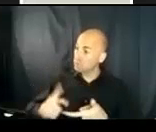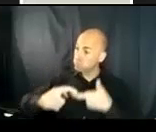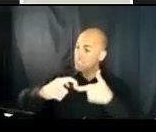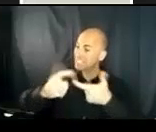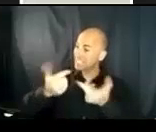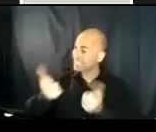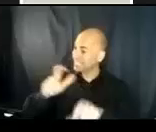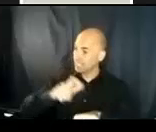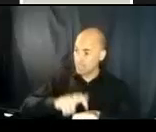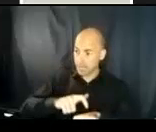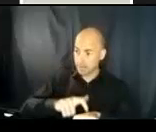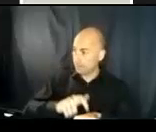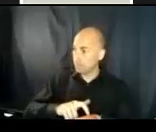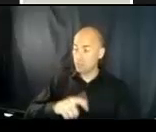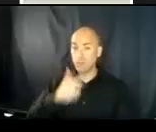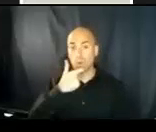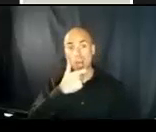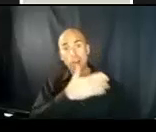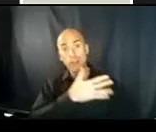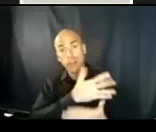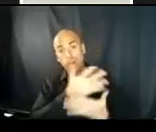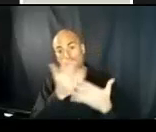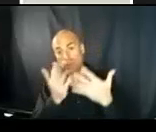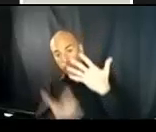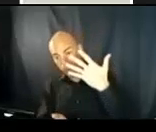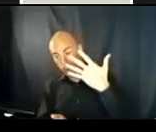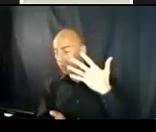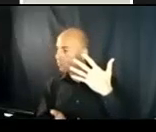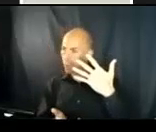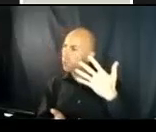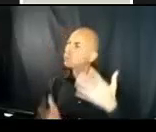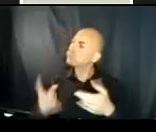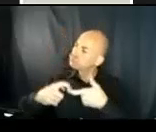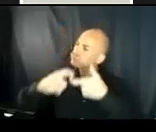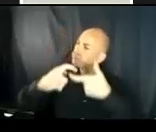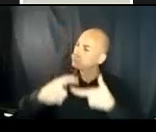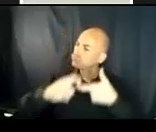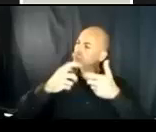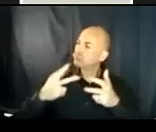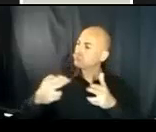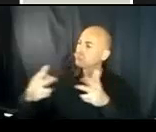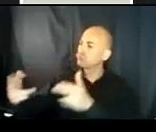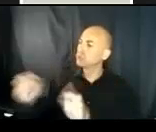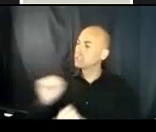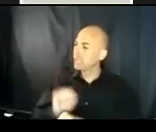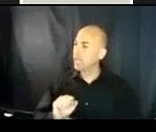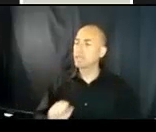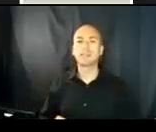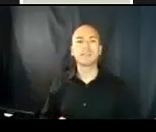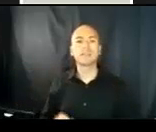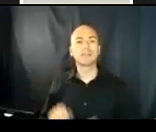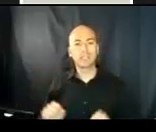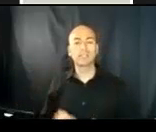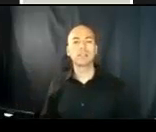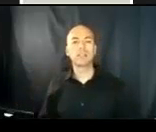sometimes they, whether they need to ask a question, and you can always say, pause your video if you